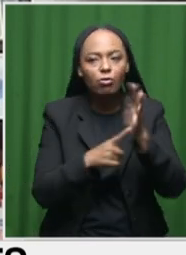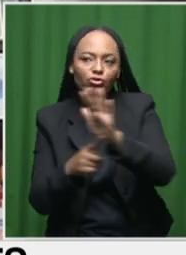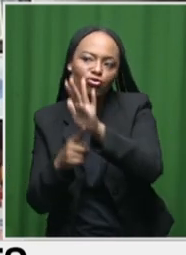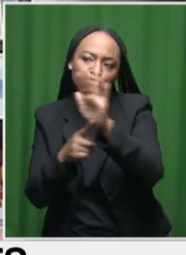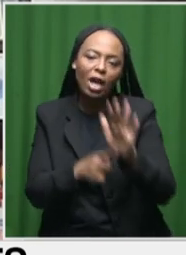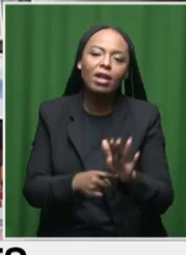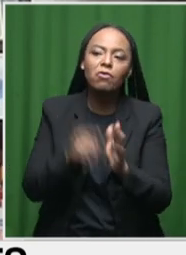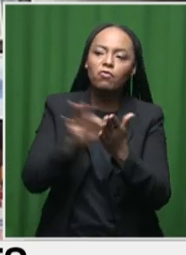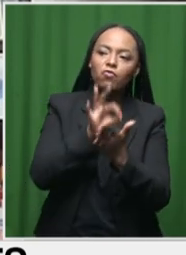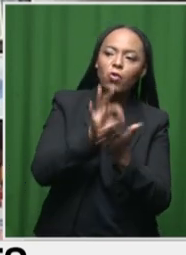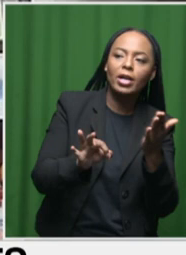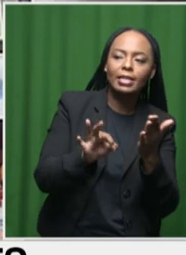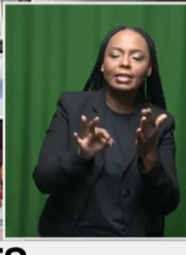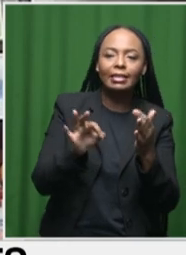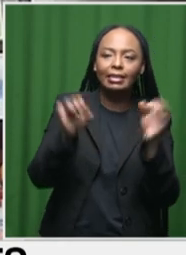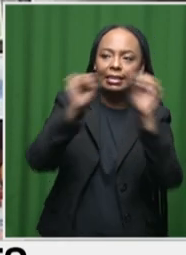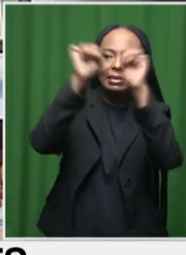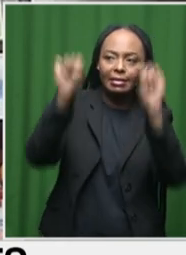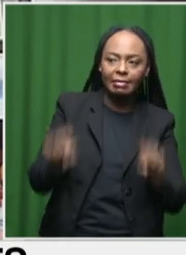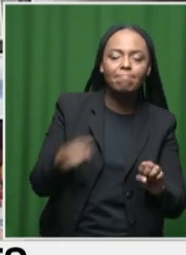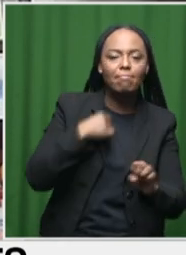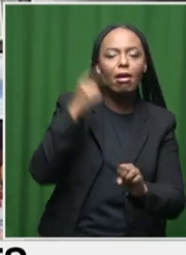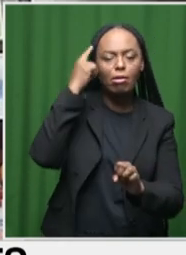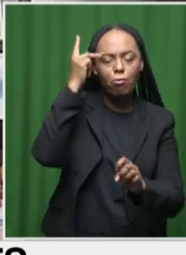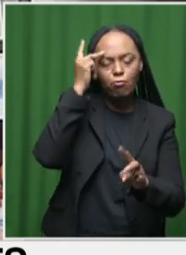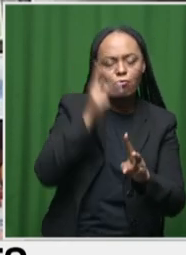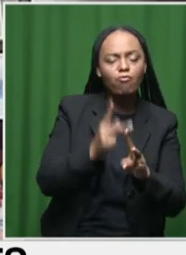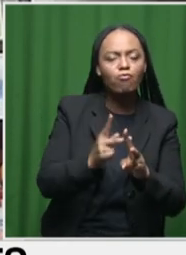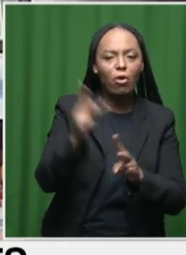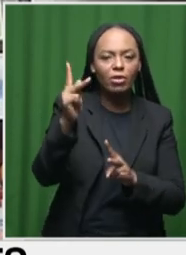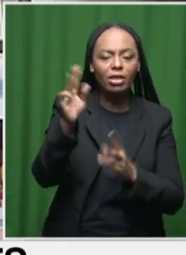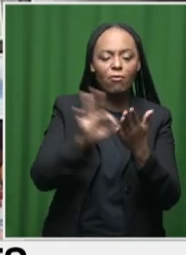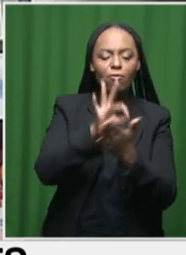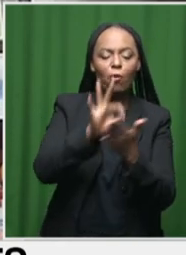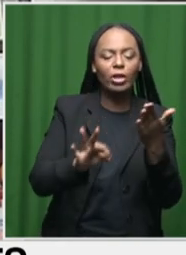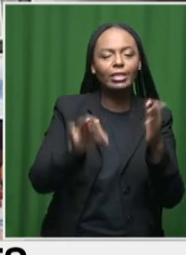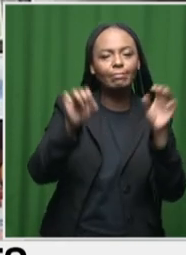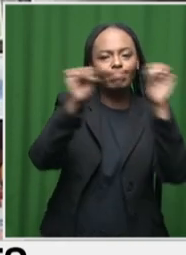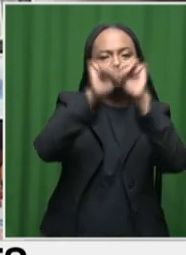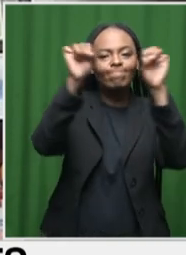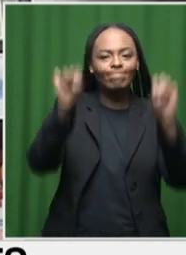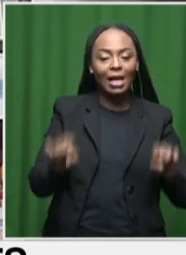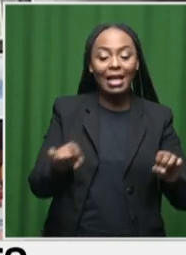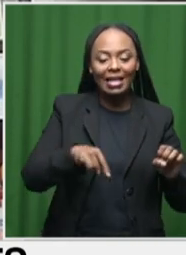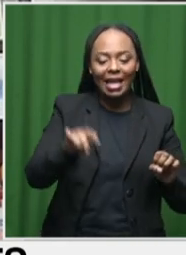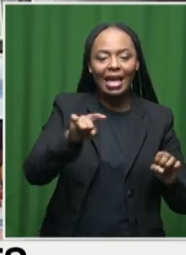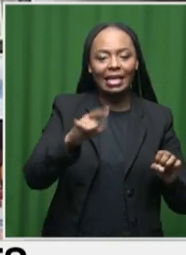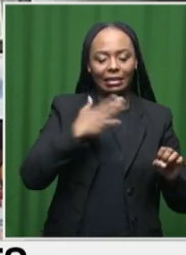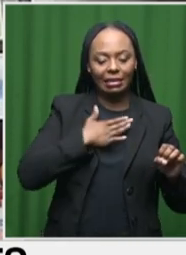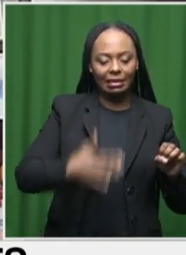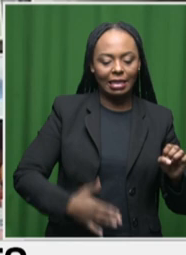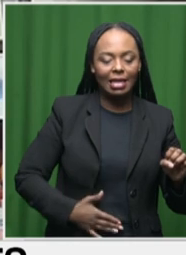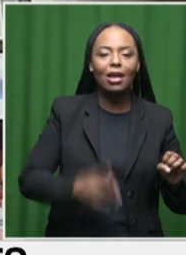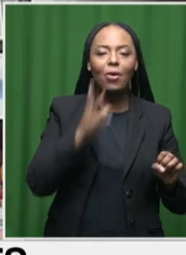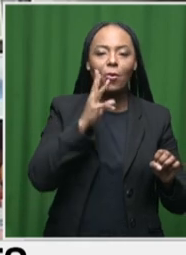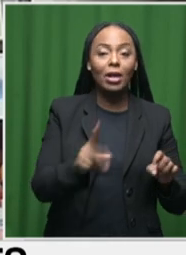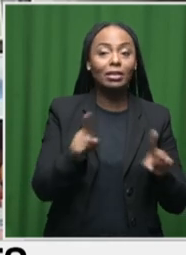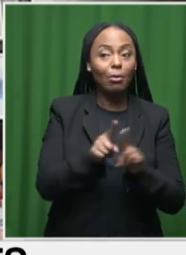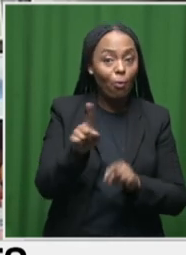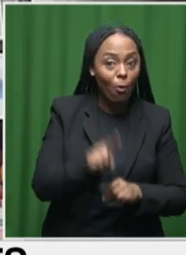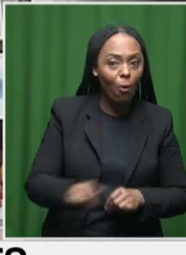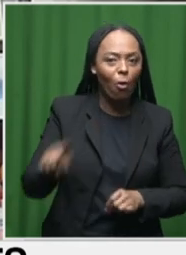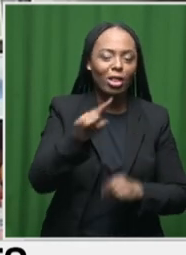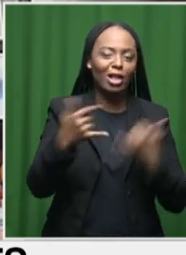so we think we're going to have a very professional and very efficient voting system on Sunday. And I think you're all going to enjoy our